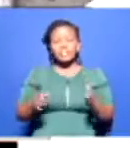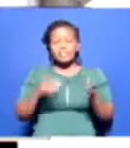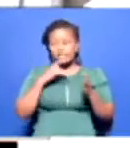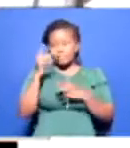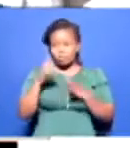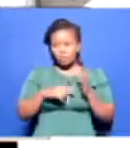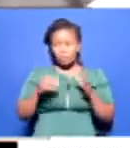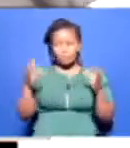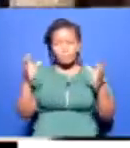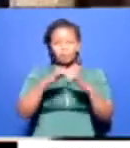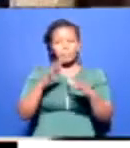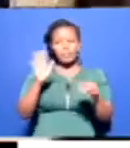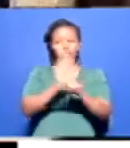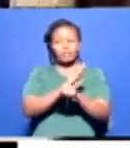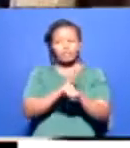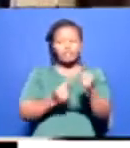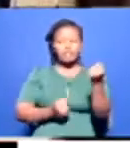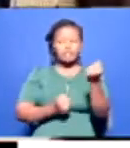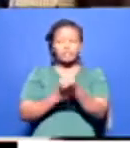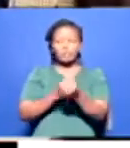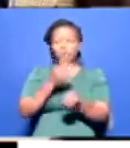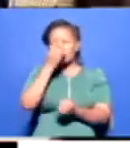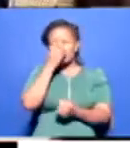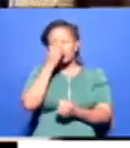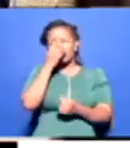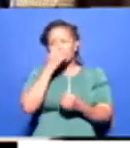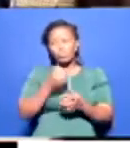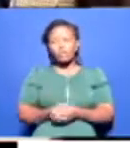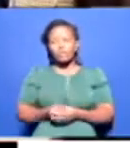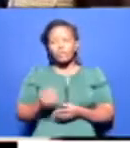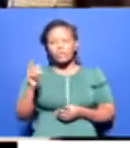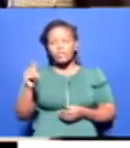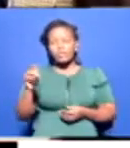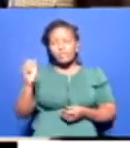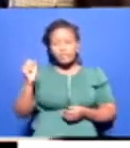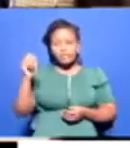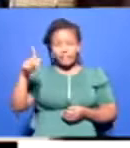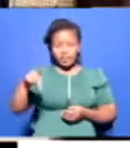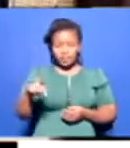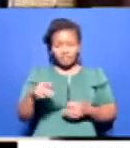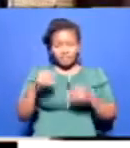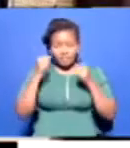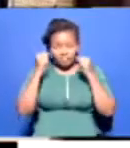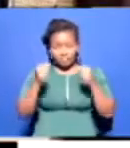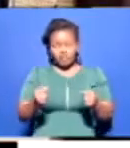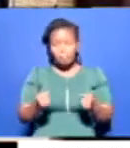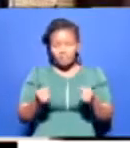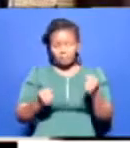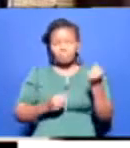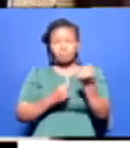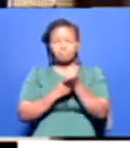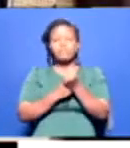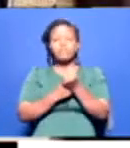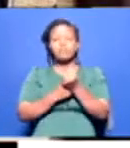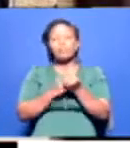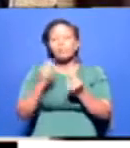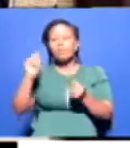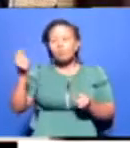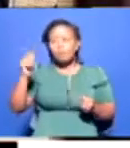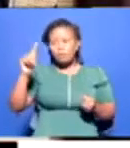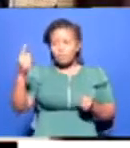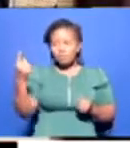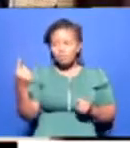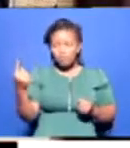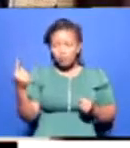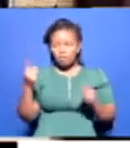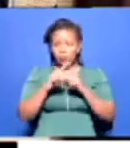Deputy President William Ruto. But TSP is firmly in the Kenya Kwanza Alliance. It is a